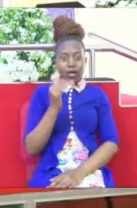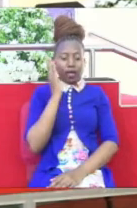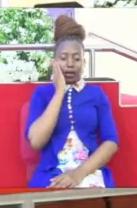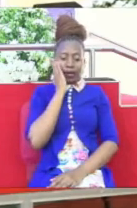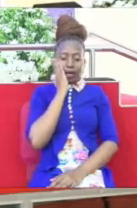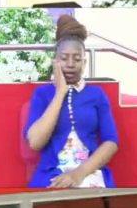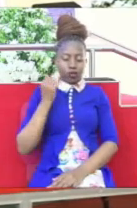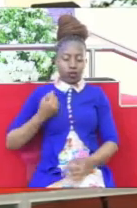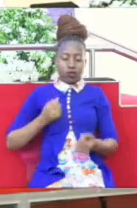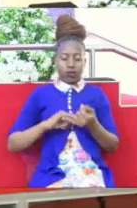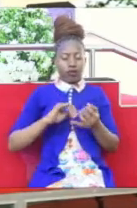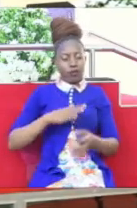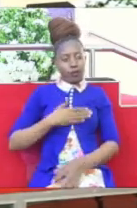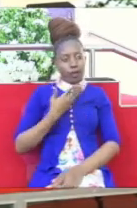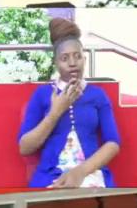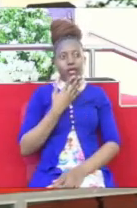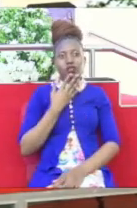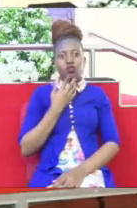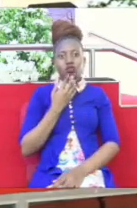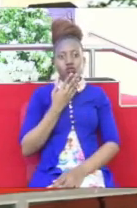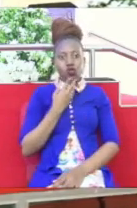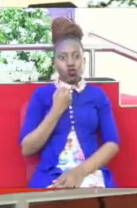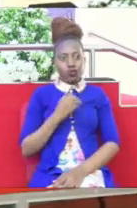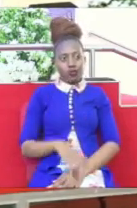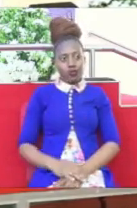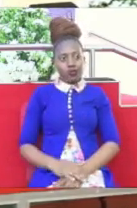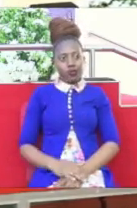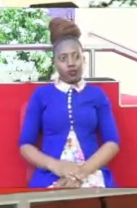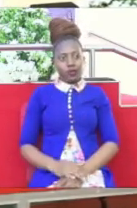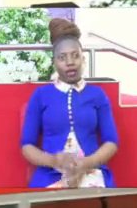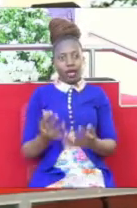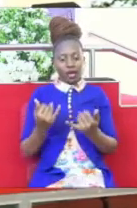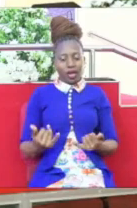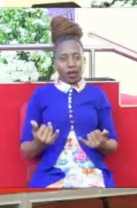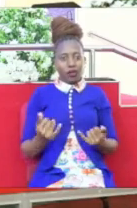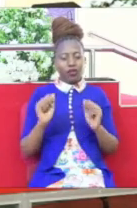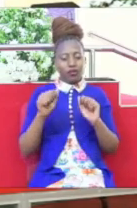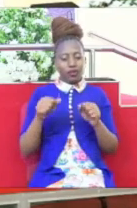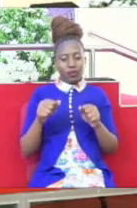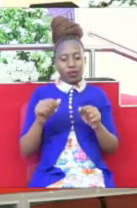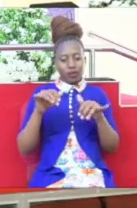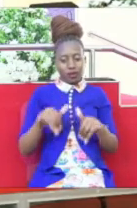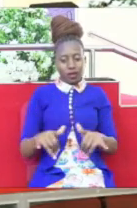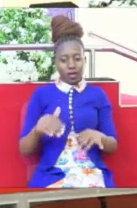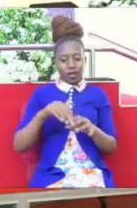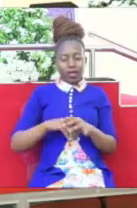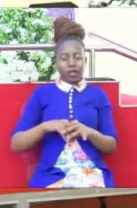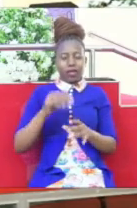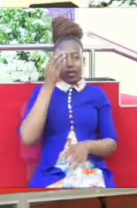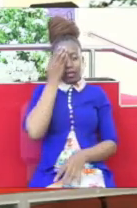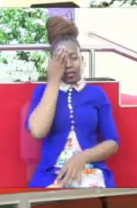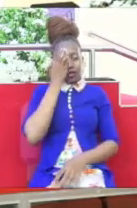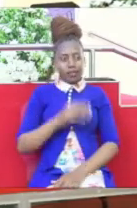Myahudi, Rhonda is eligible to go live in Israel. Yeye ana kibali ya kwenda kuishi pale Israel. Rhonda is a daughter. Yeye